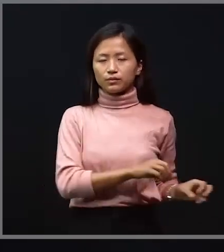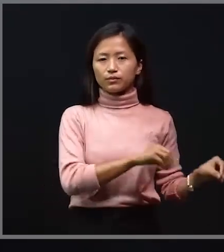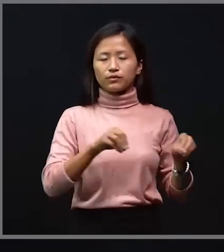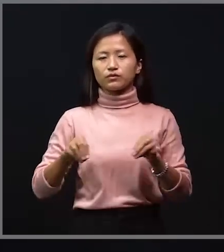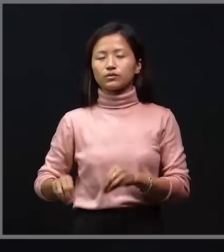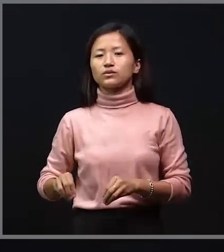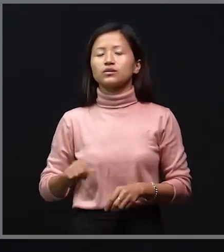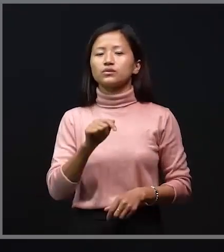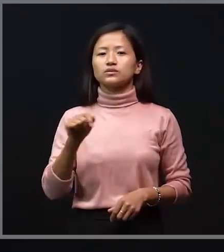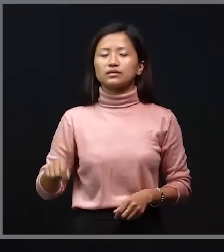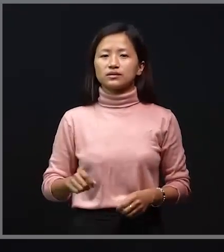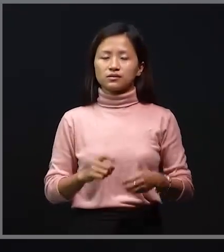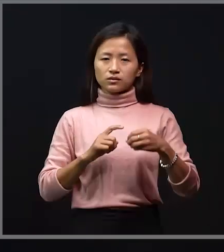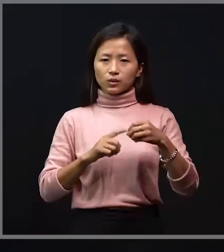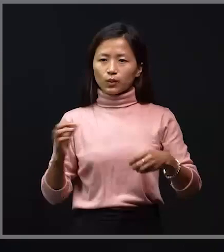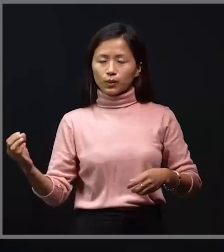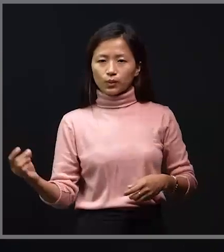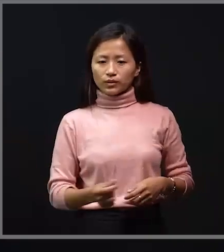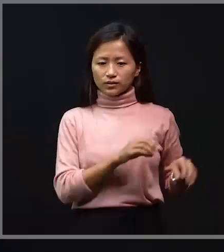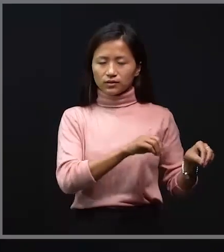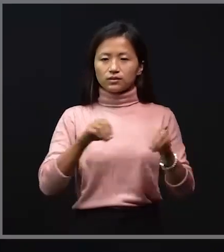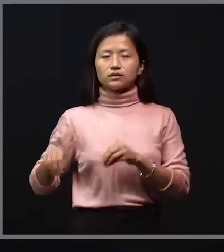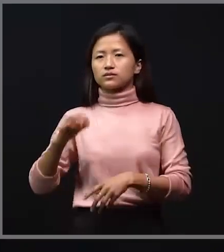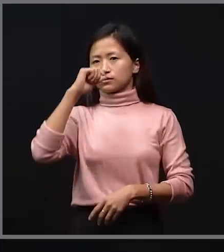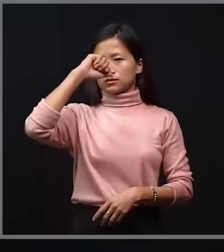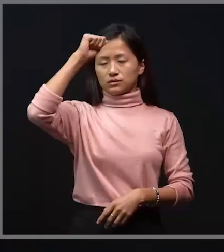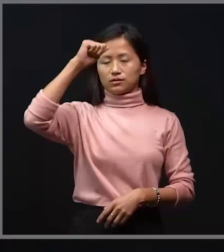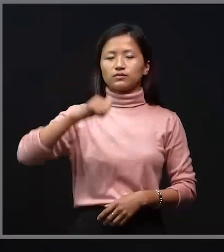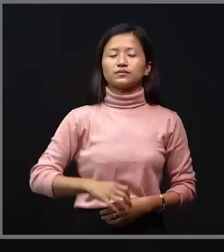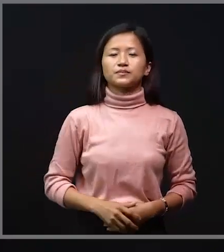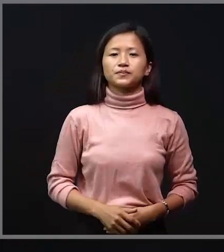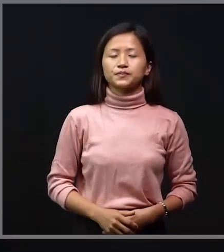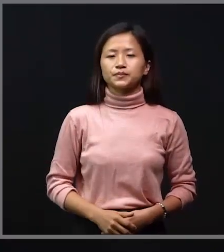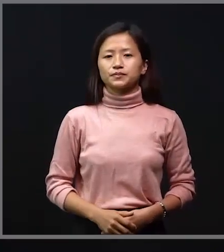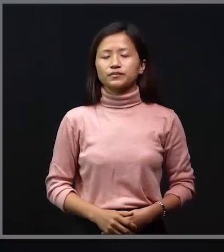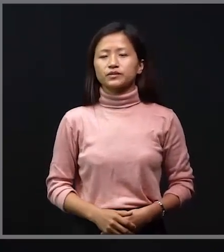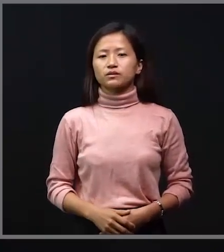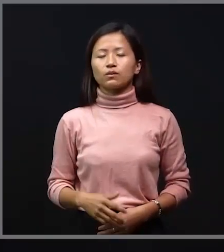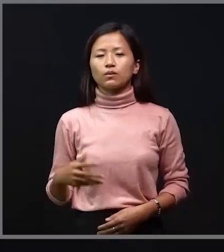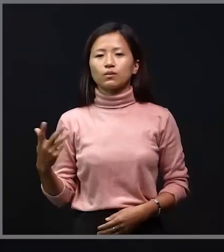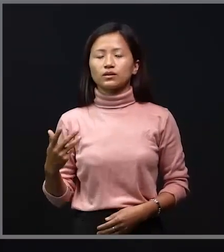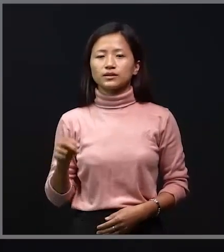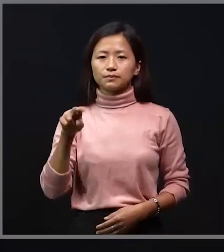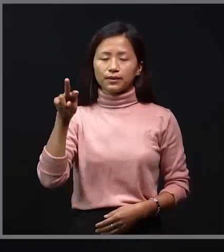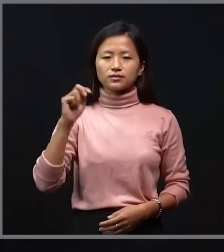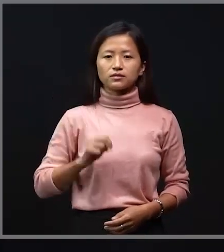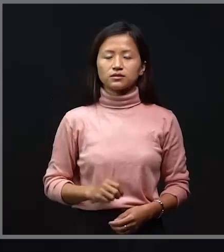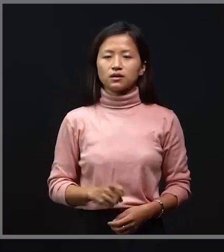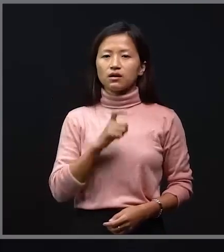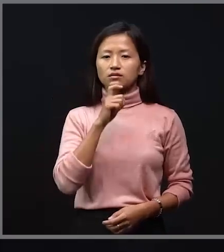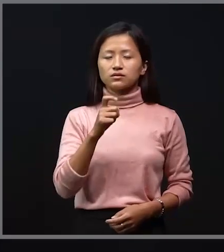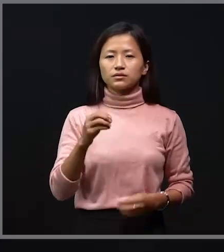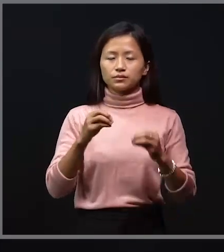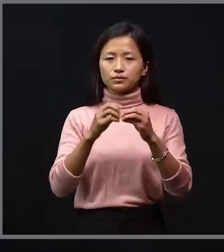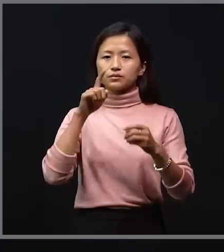as the Quit India movement. Okay, Quit India movement. what it meant is they are asking the